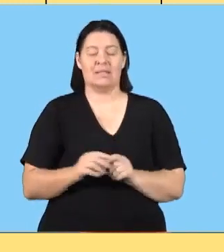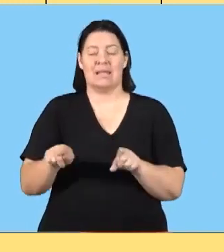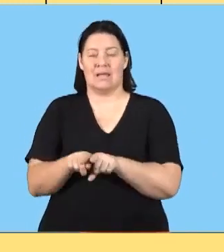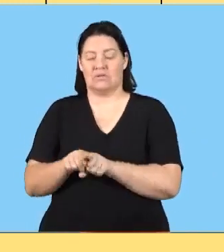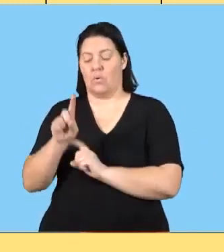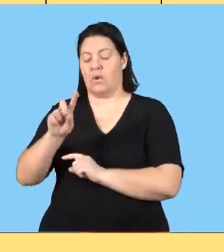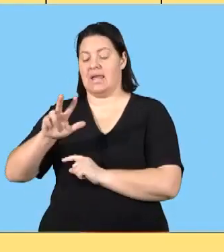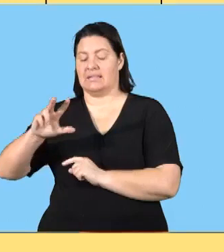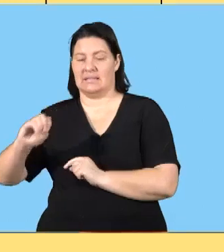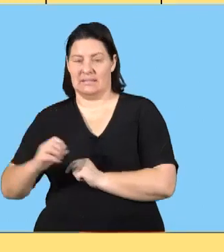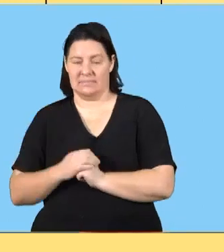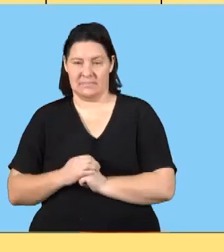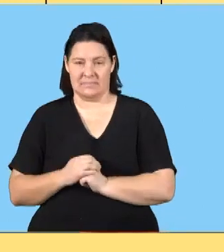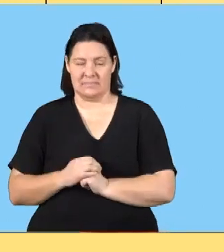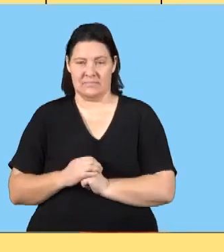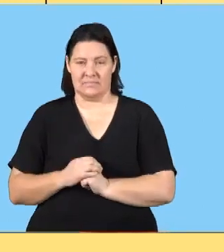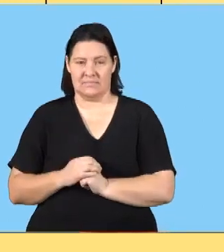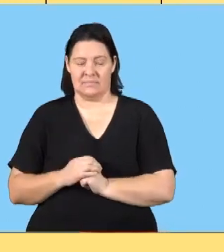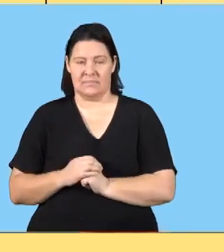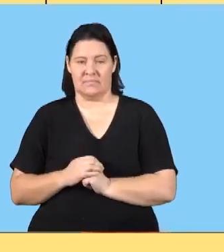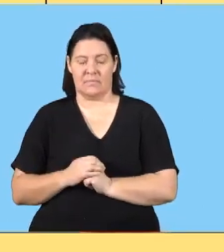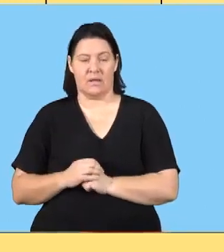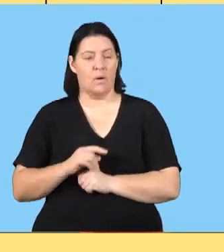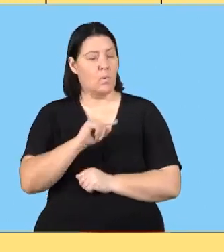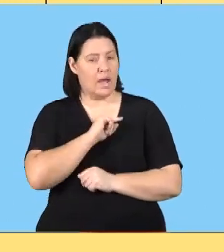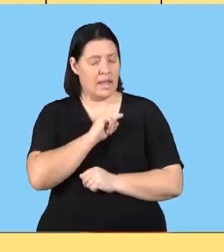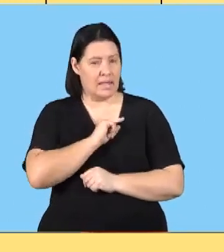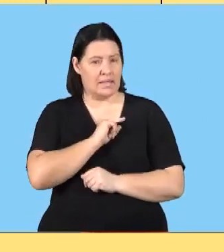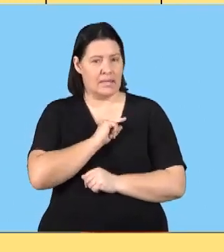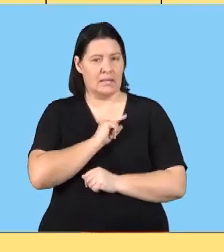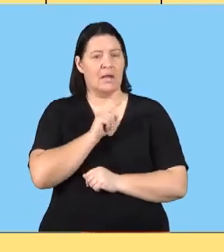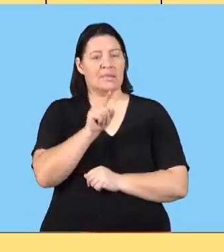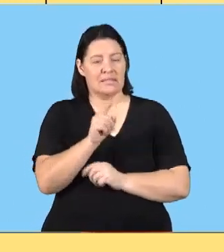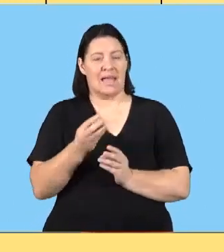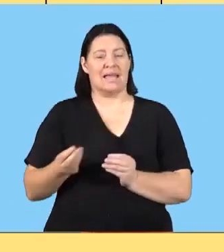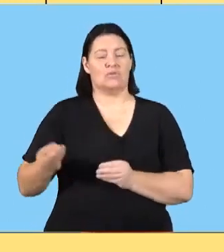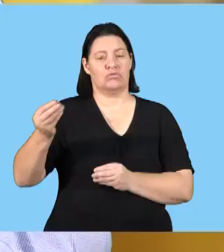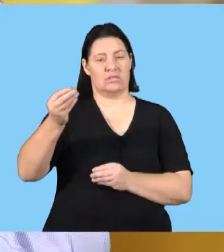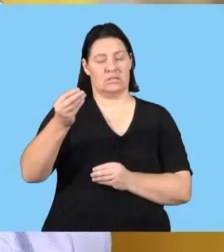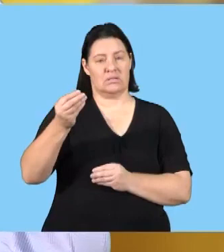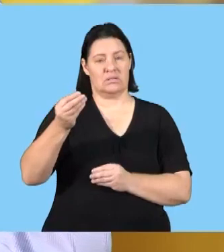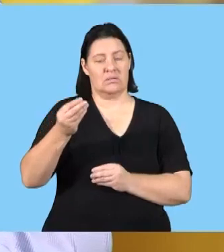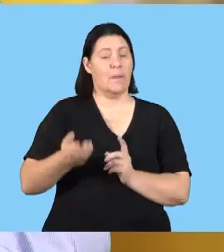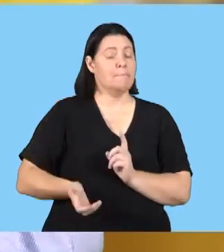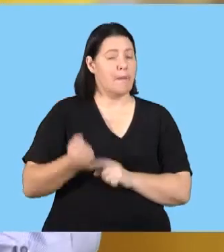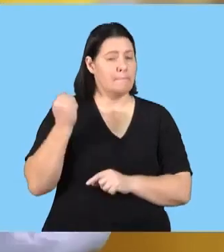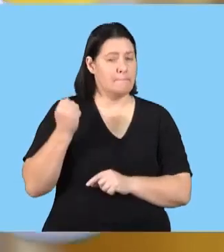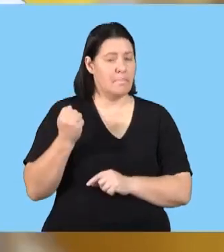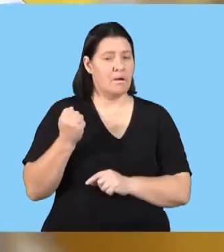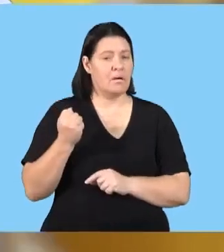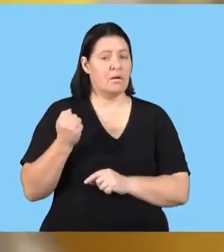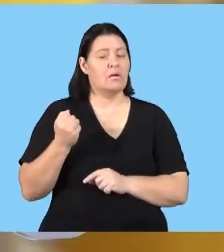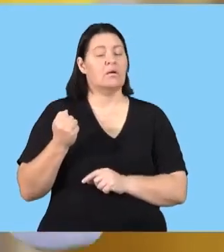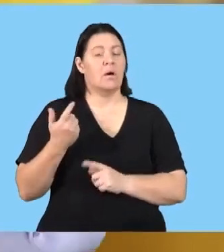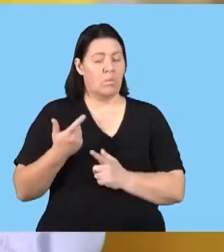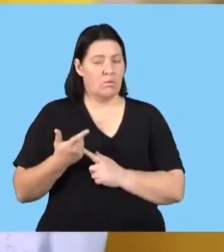then you get 180. Because this interest that we have charged is going to increase